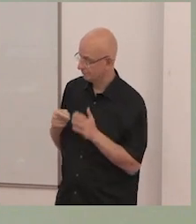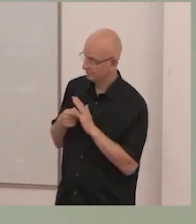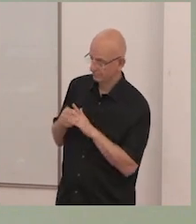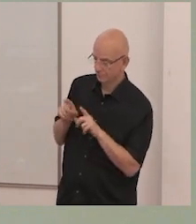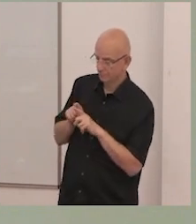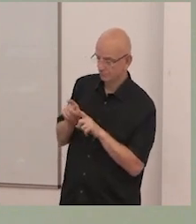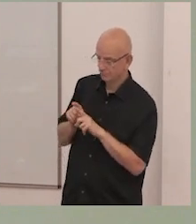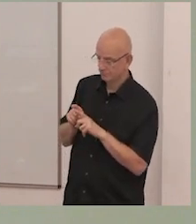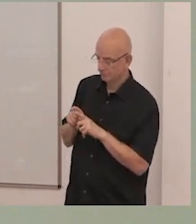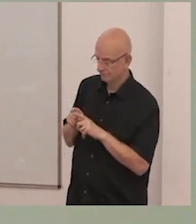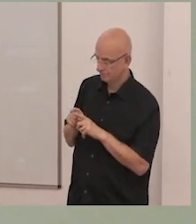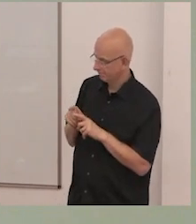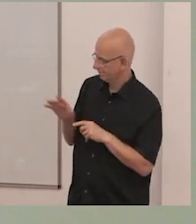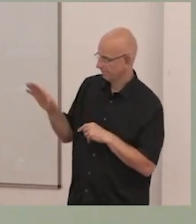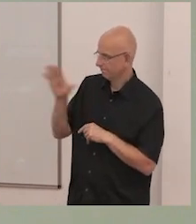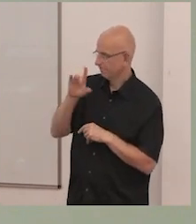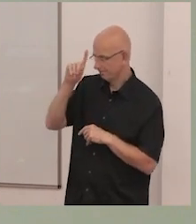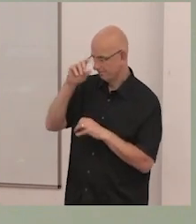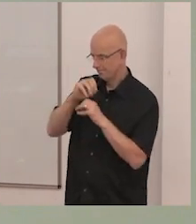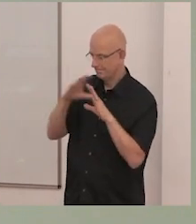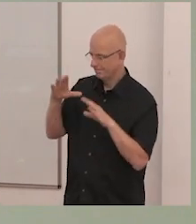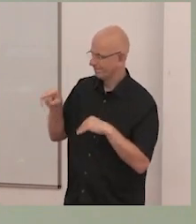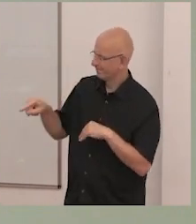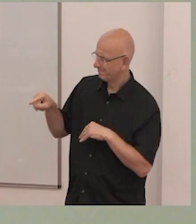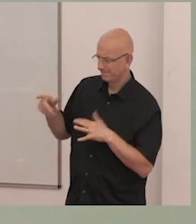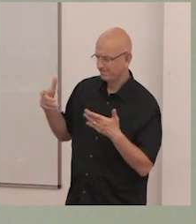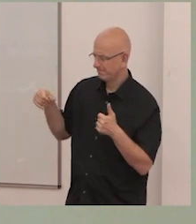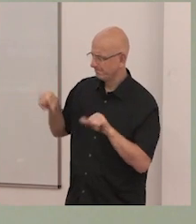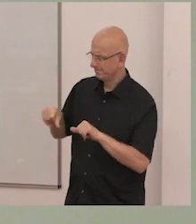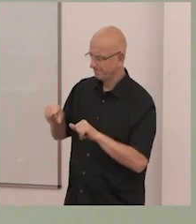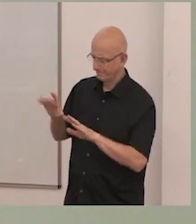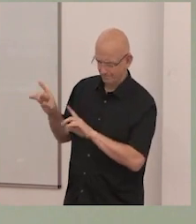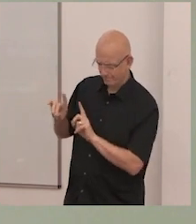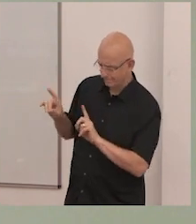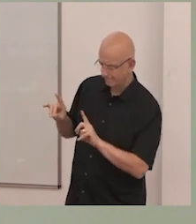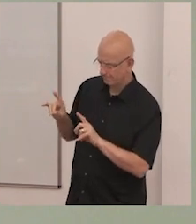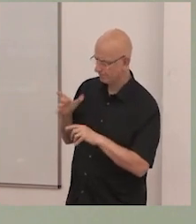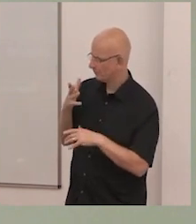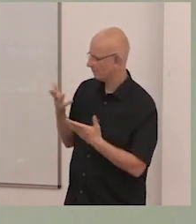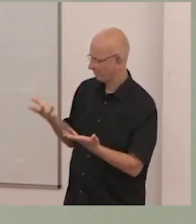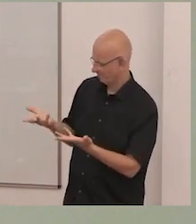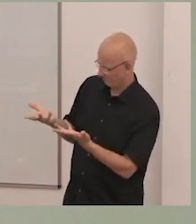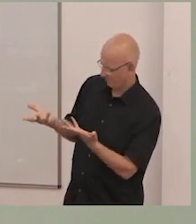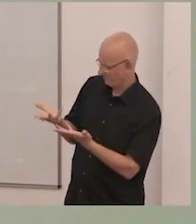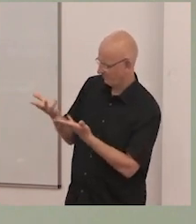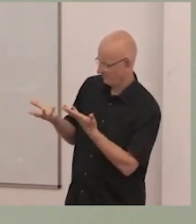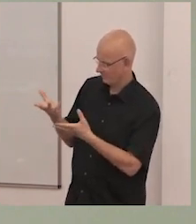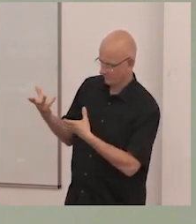their life has no sense, something like that. But especially this terminology like